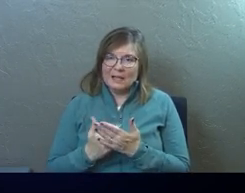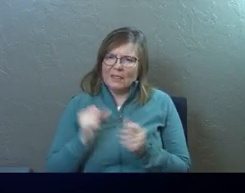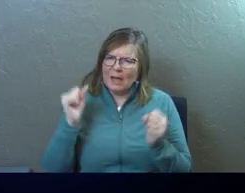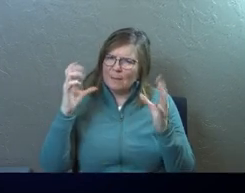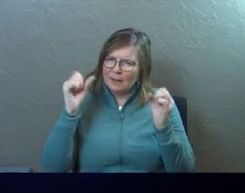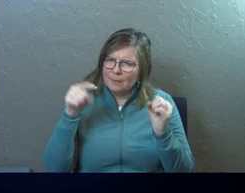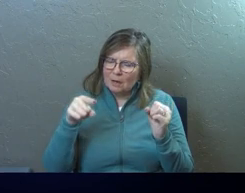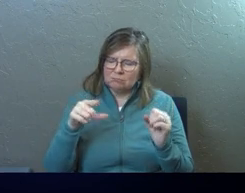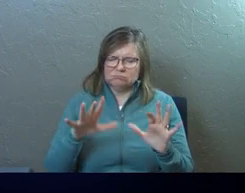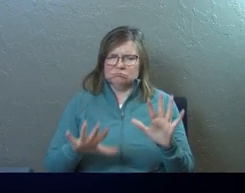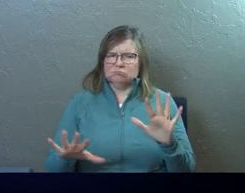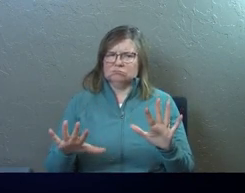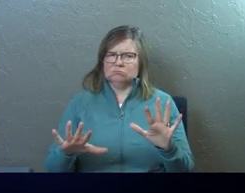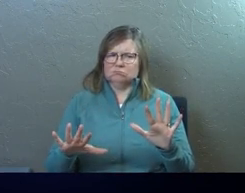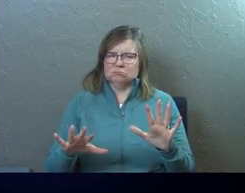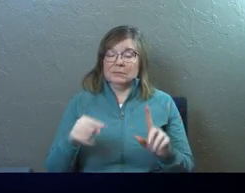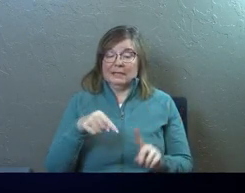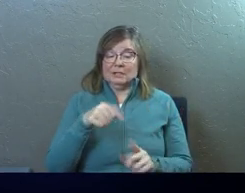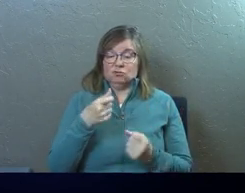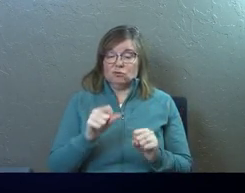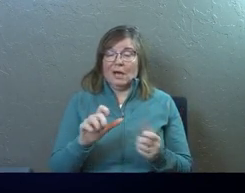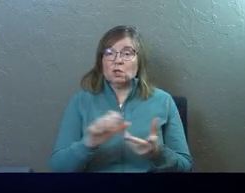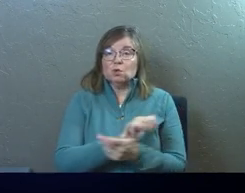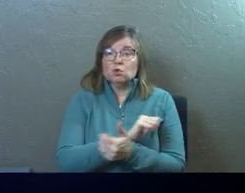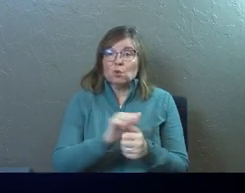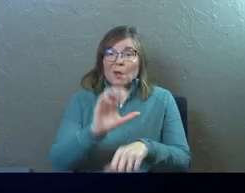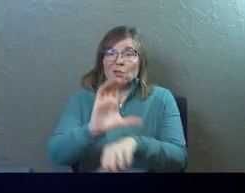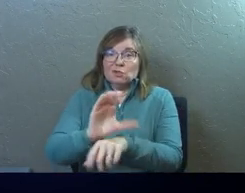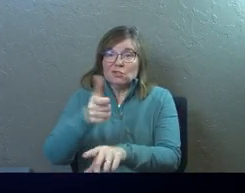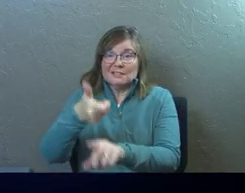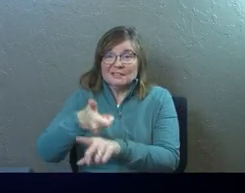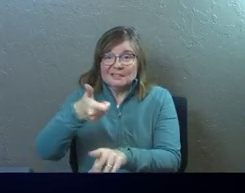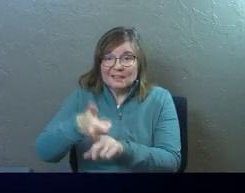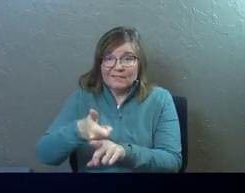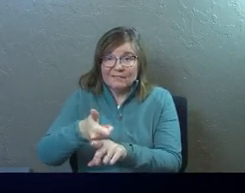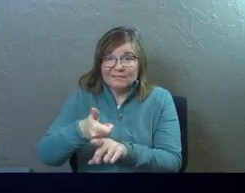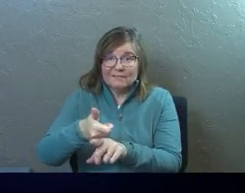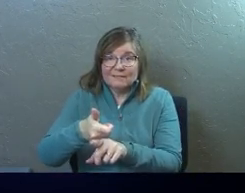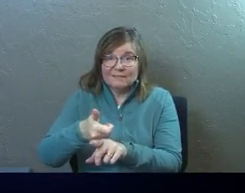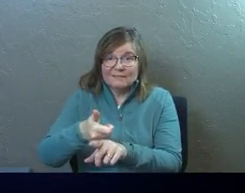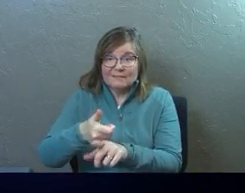might surprise you. He's trying to destroy the church of Jesus Christ.